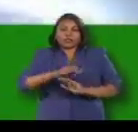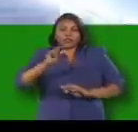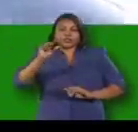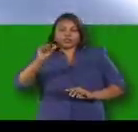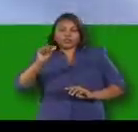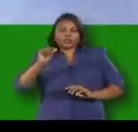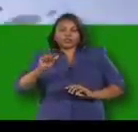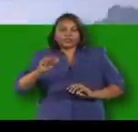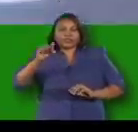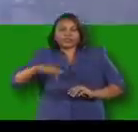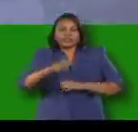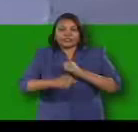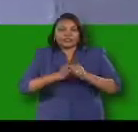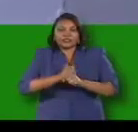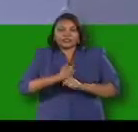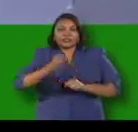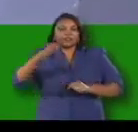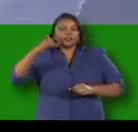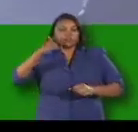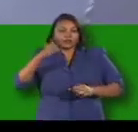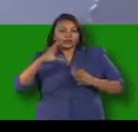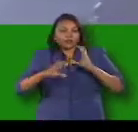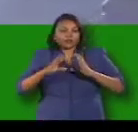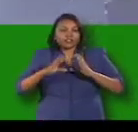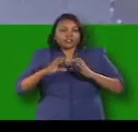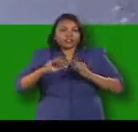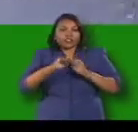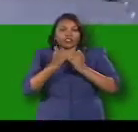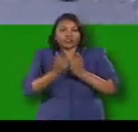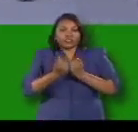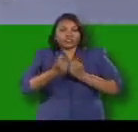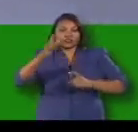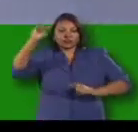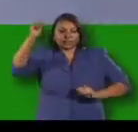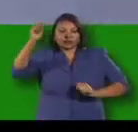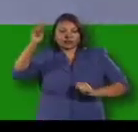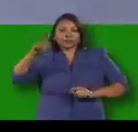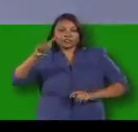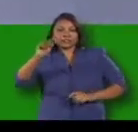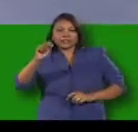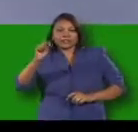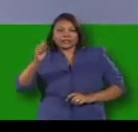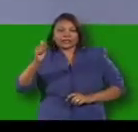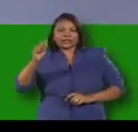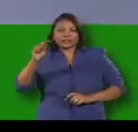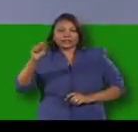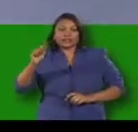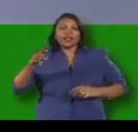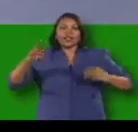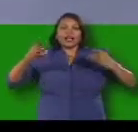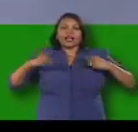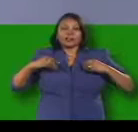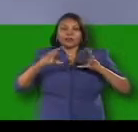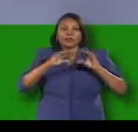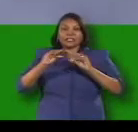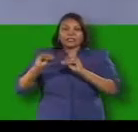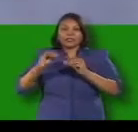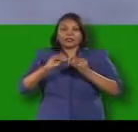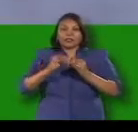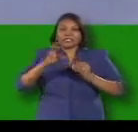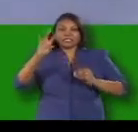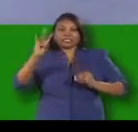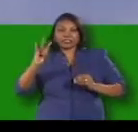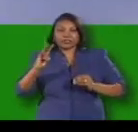2011, the Telecommunications Authority of Trinidad and Tobago held its 7th installment of the ICT Open Forum